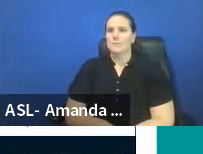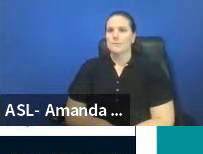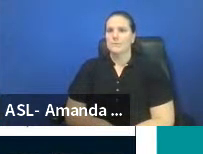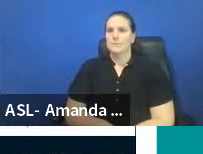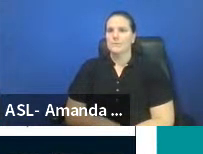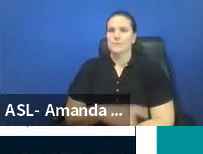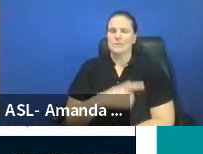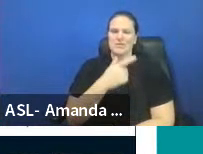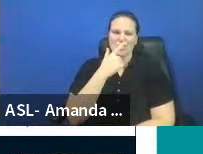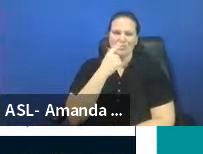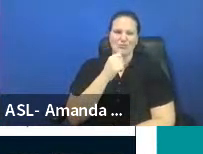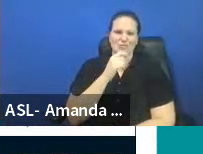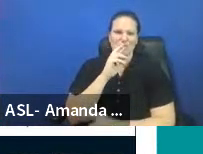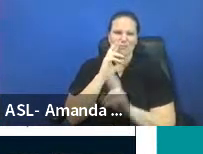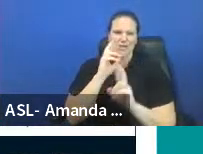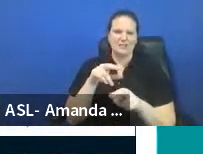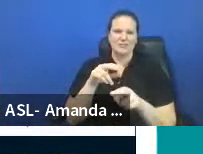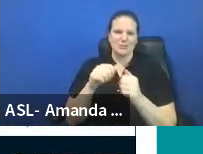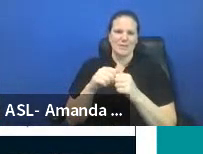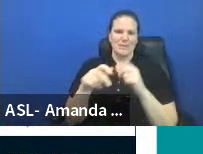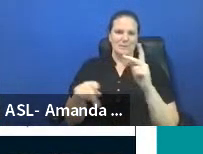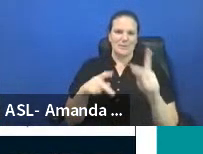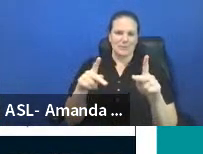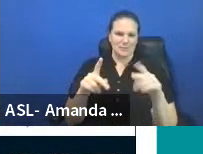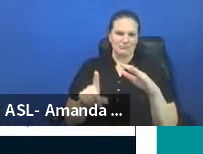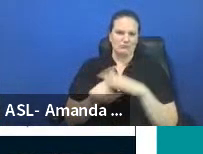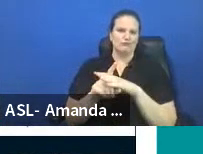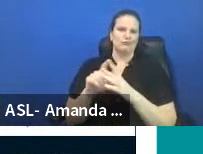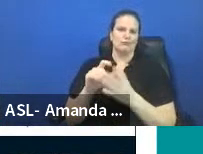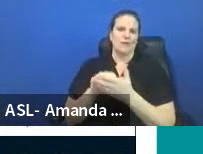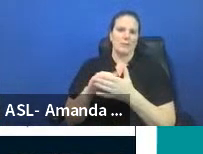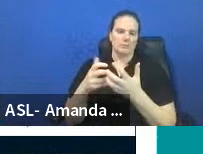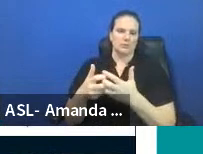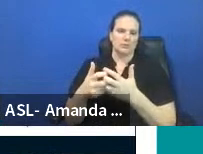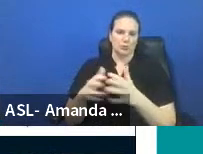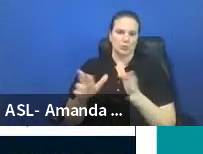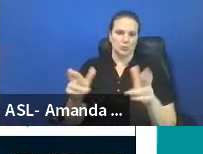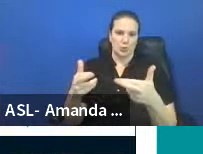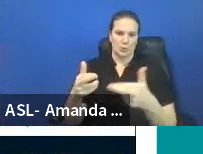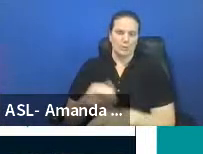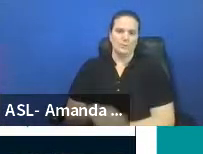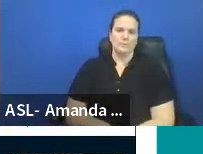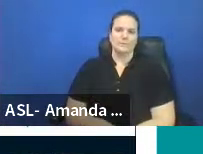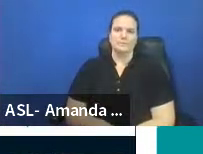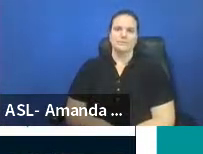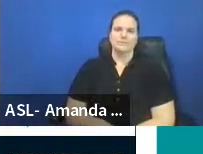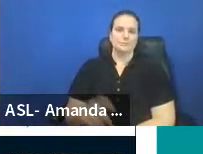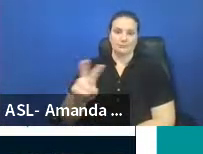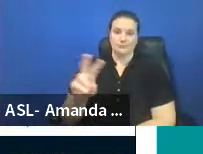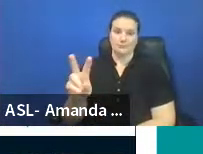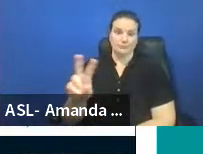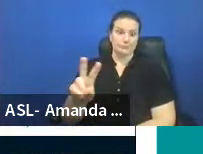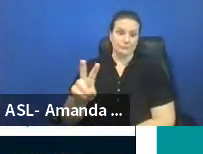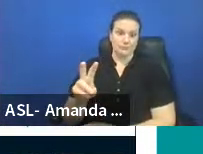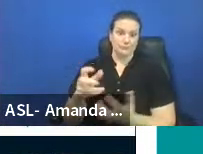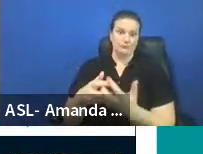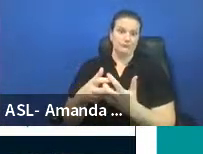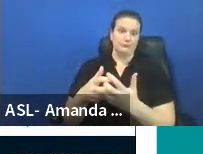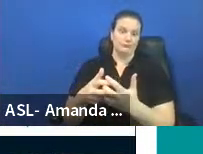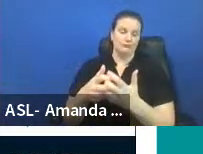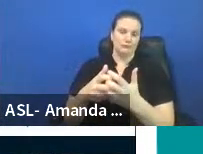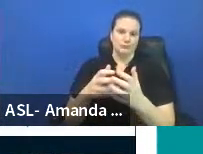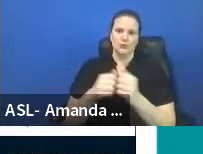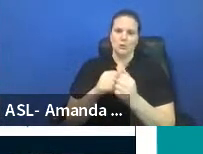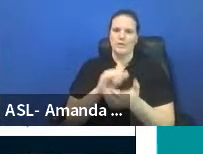interesting reaction that we get to folks once they get into that machine room, and it's vibrating and shaking as those big